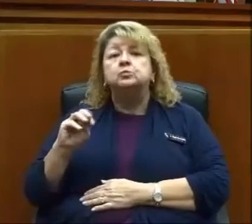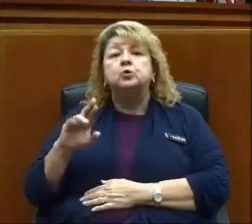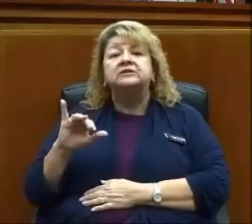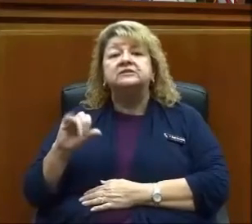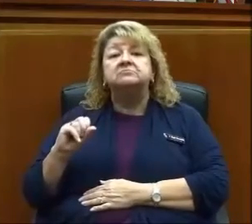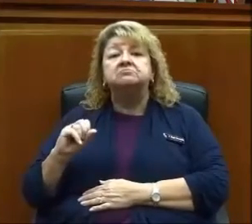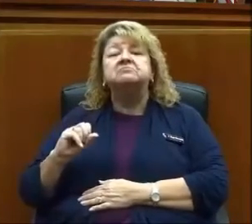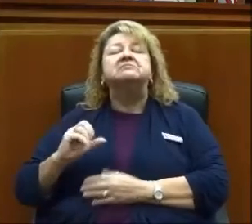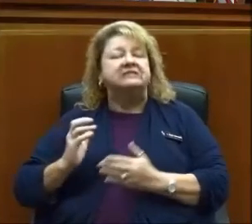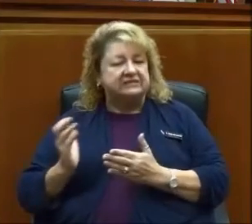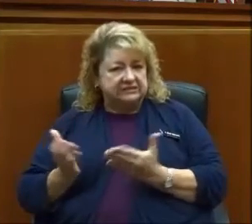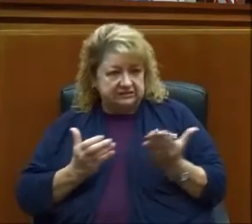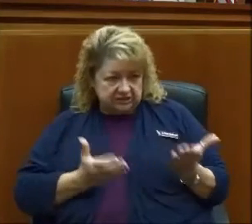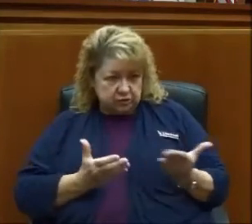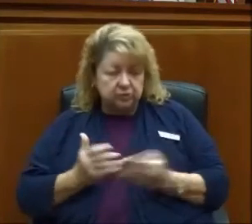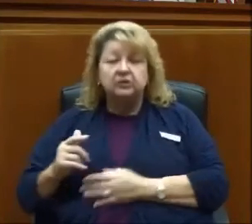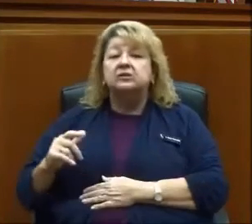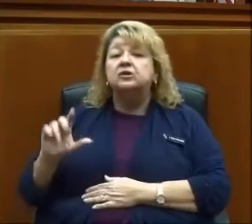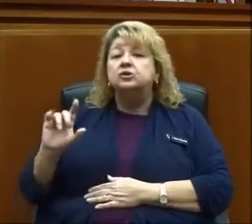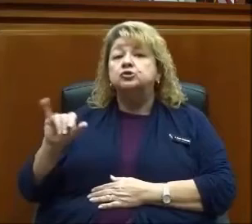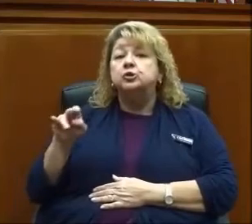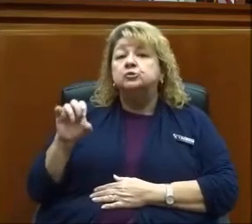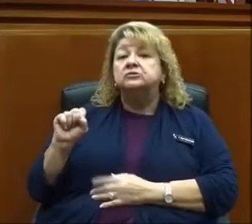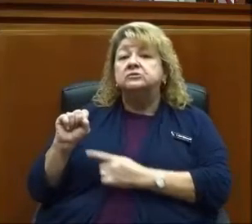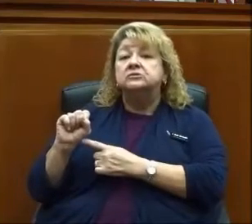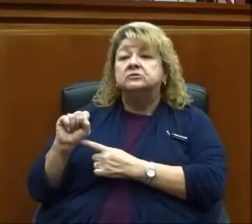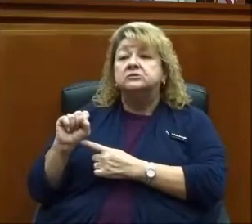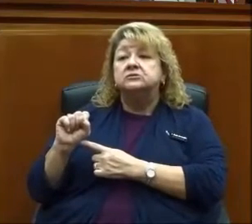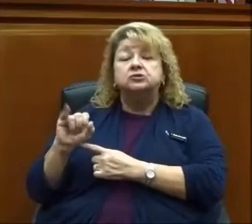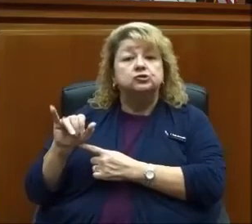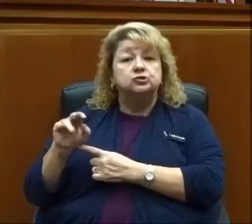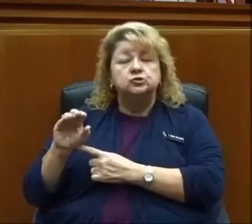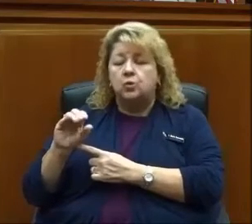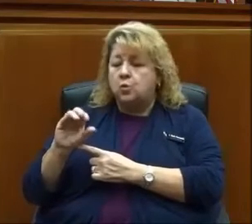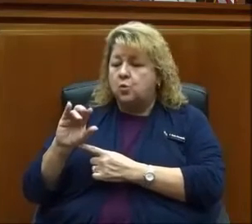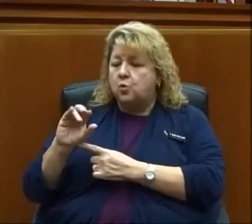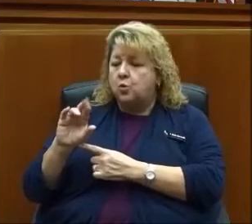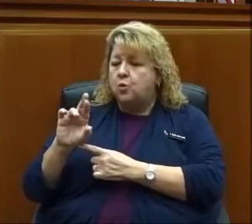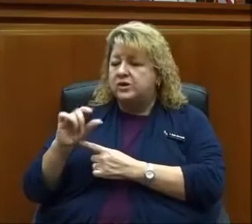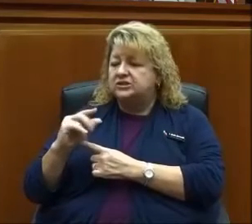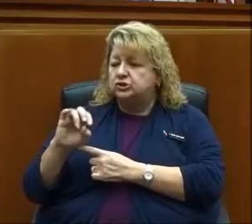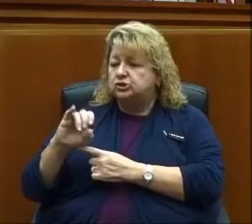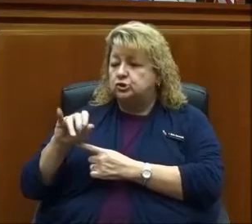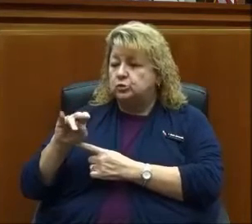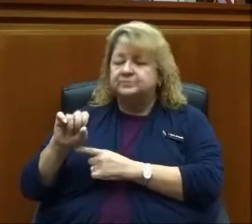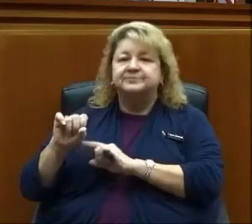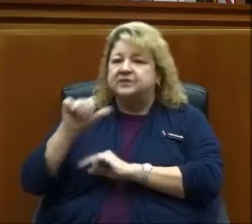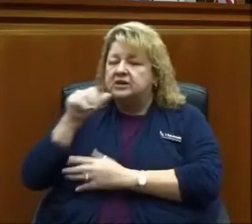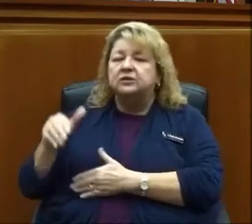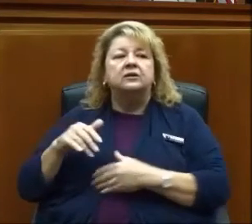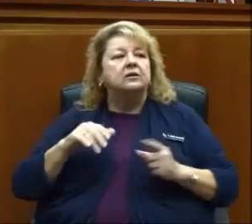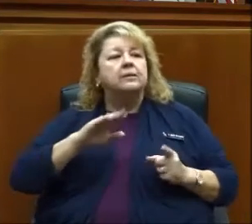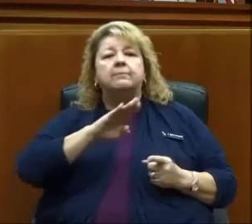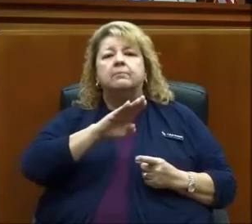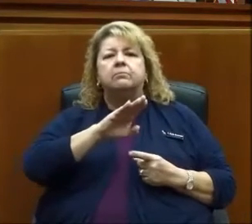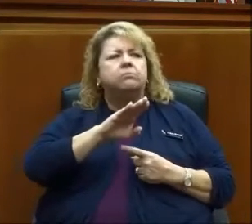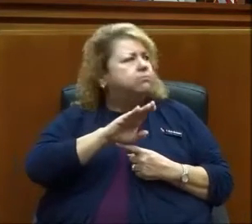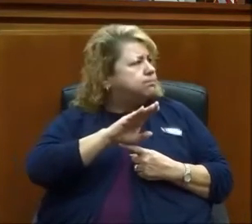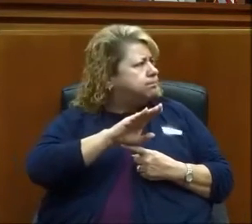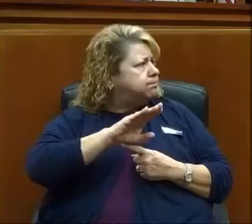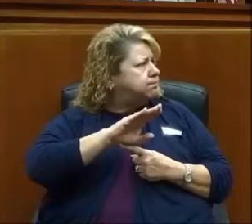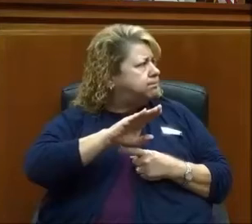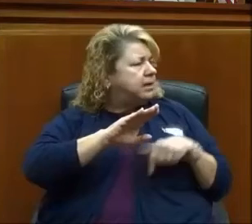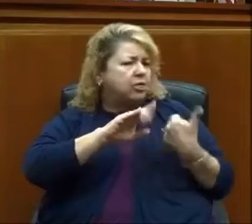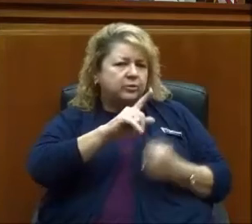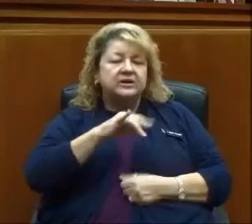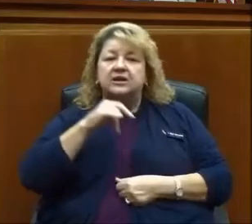Here. Ms. Morris is present. Mr. Orange Jones. Ms. Orange Jones is not present. Mr. Rock. Present. Mr. Rock is present. Ms. O'Shea.